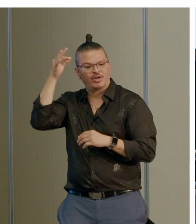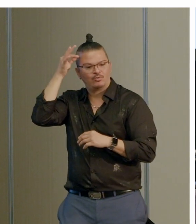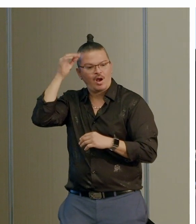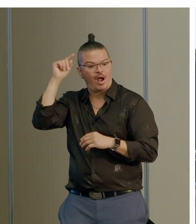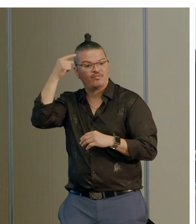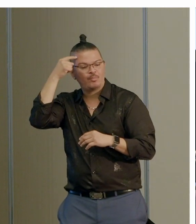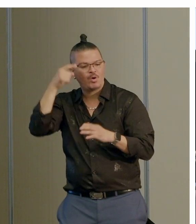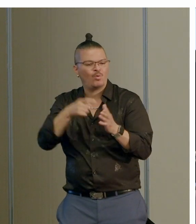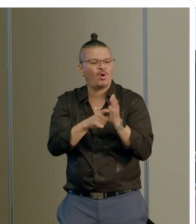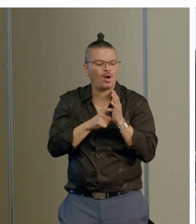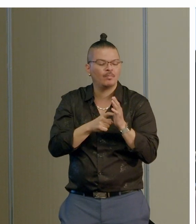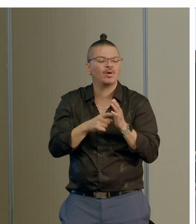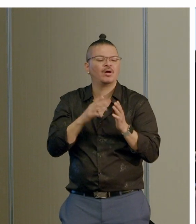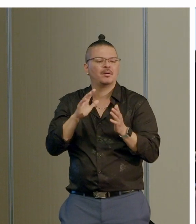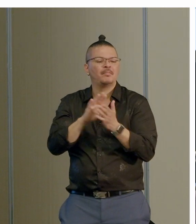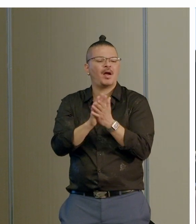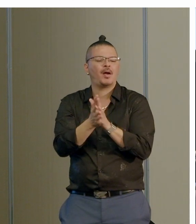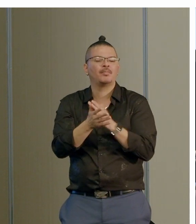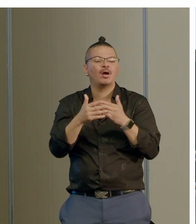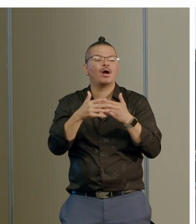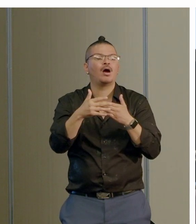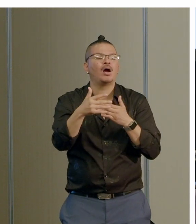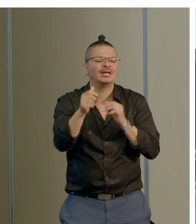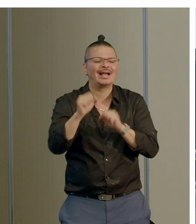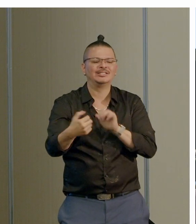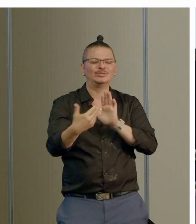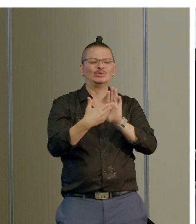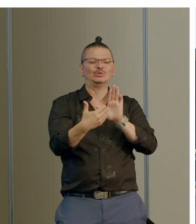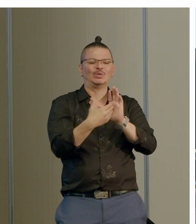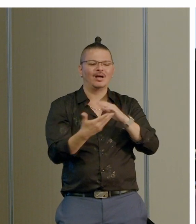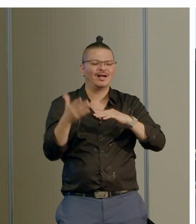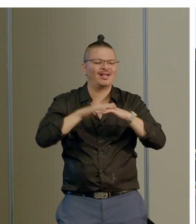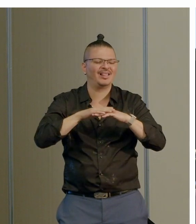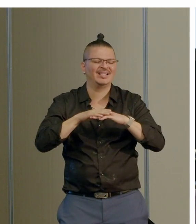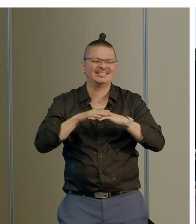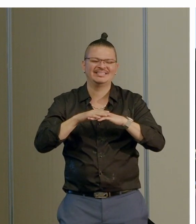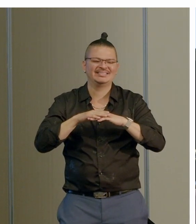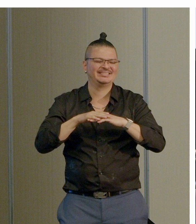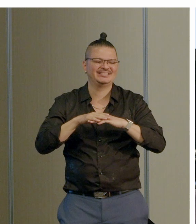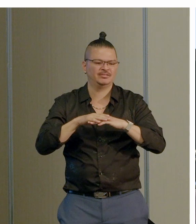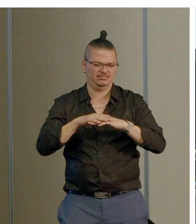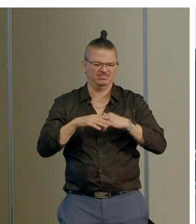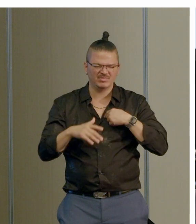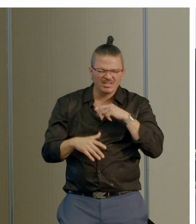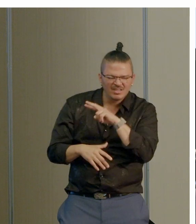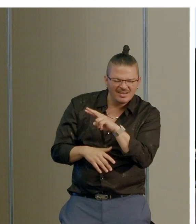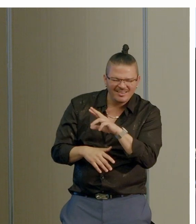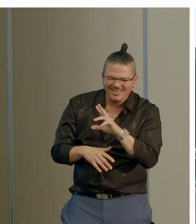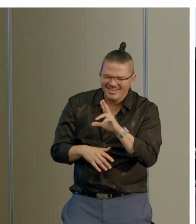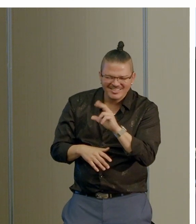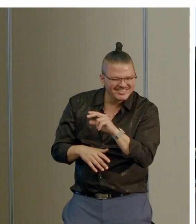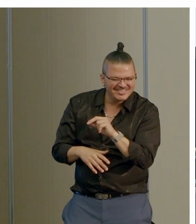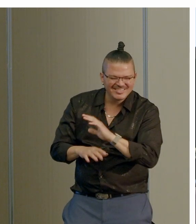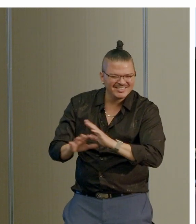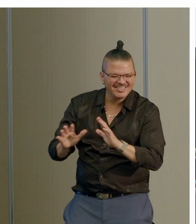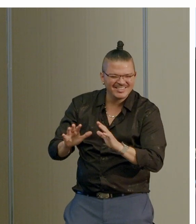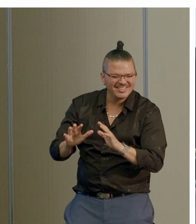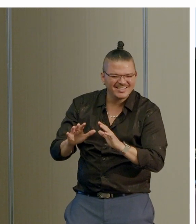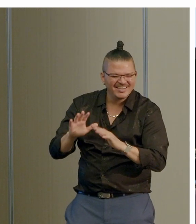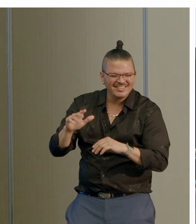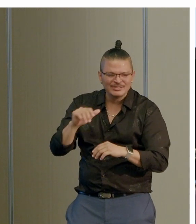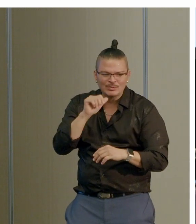lawsuits. And my argument was, you don't stop doing the right thing just because you're afraid of getting